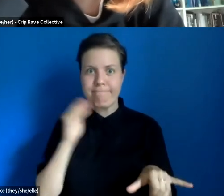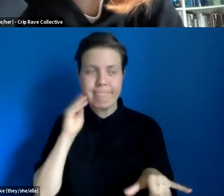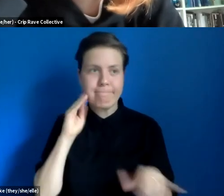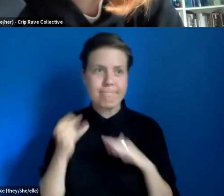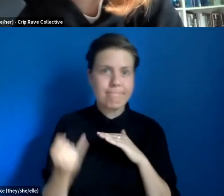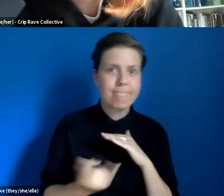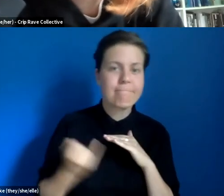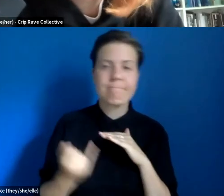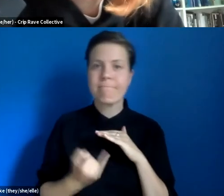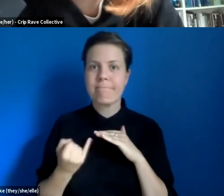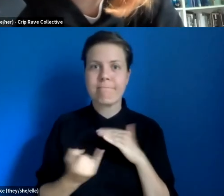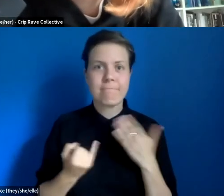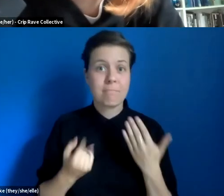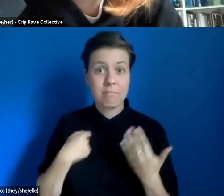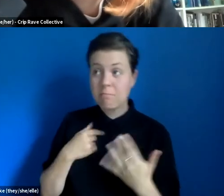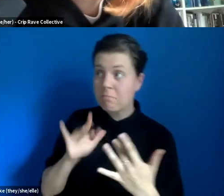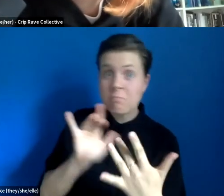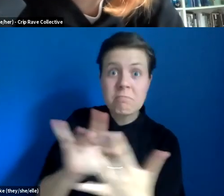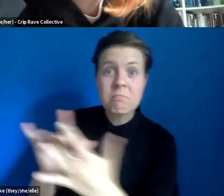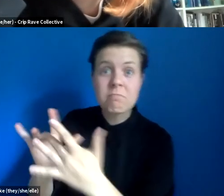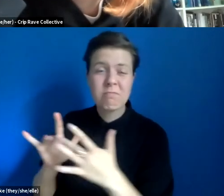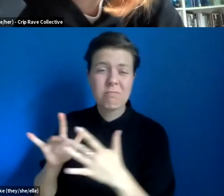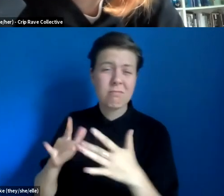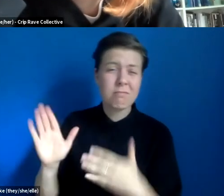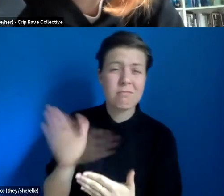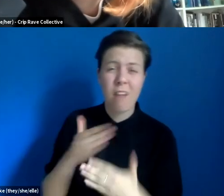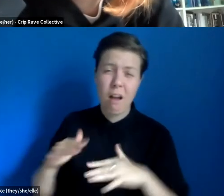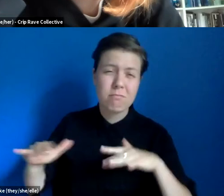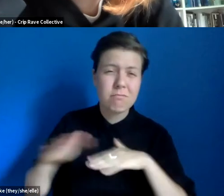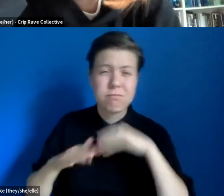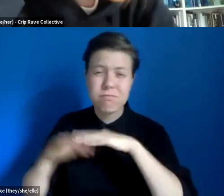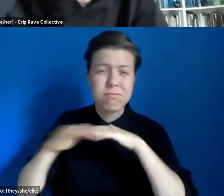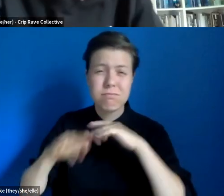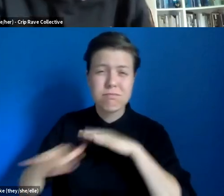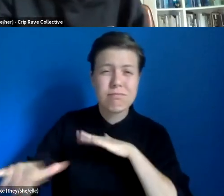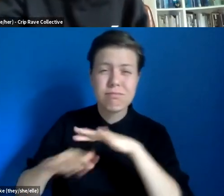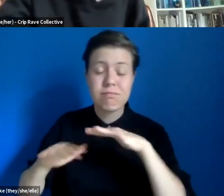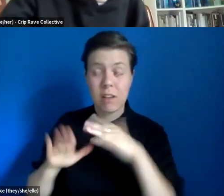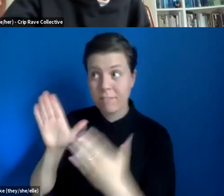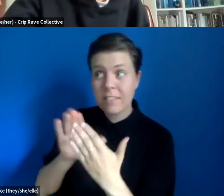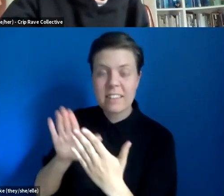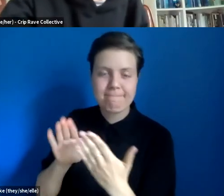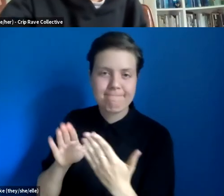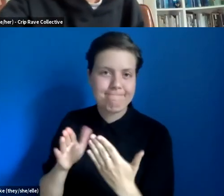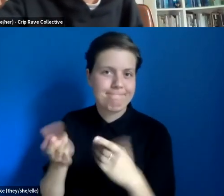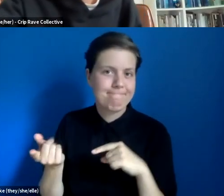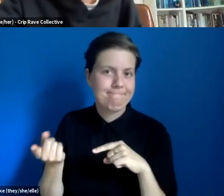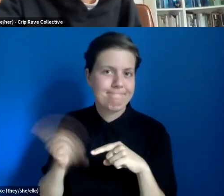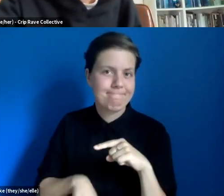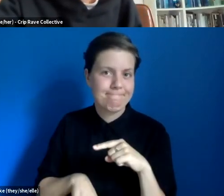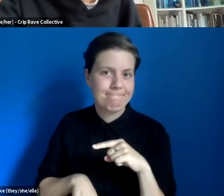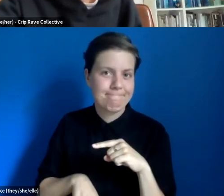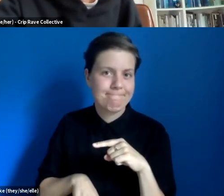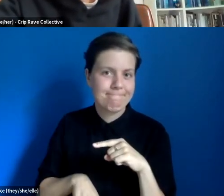able to jam with people in person, it has been quite difficult. But